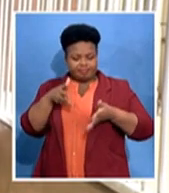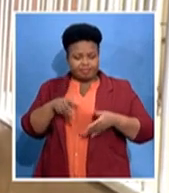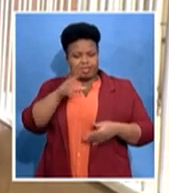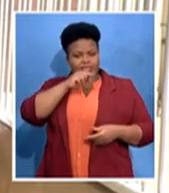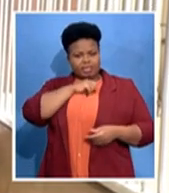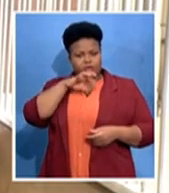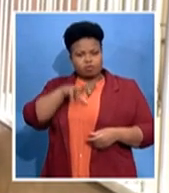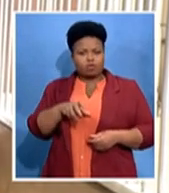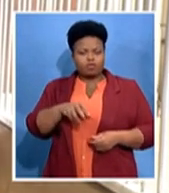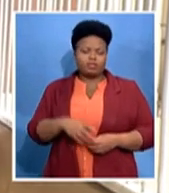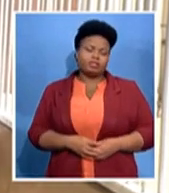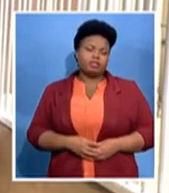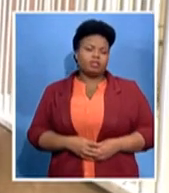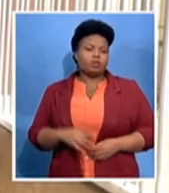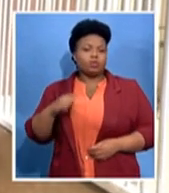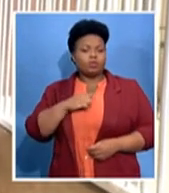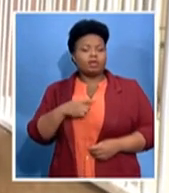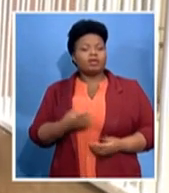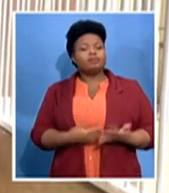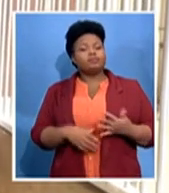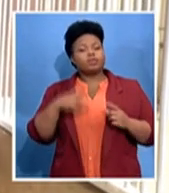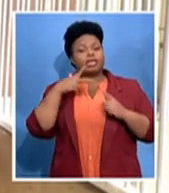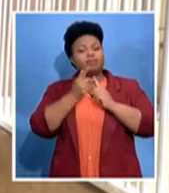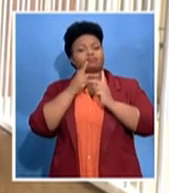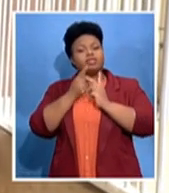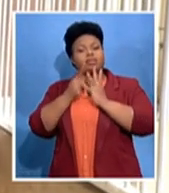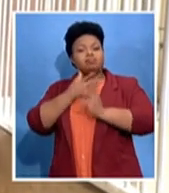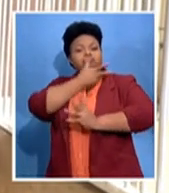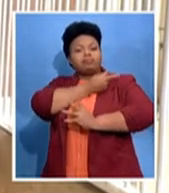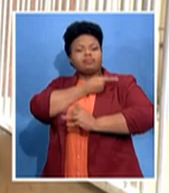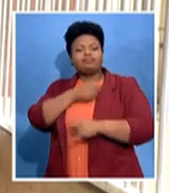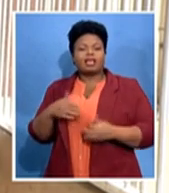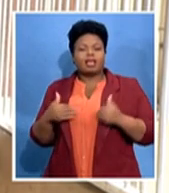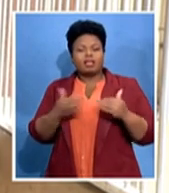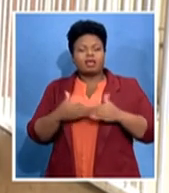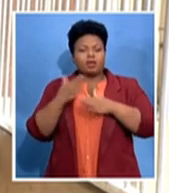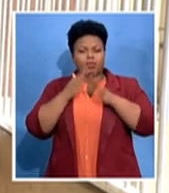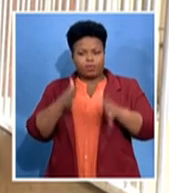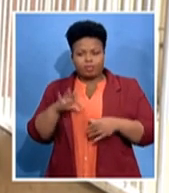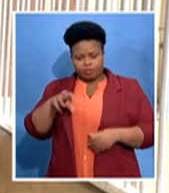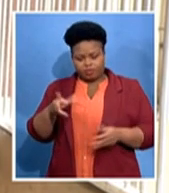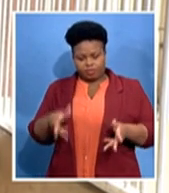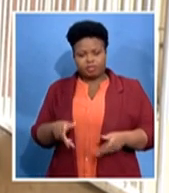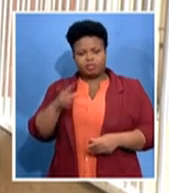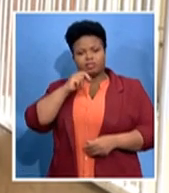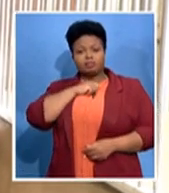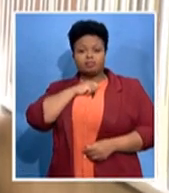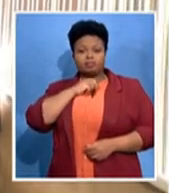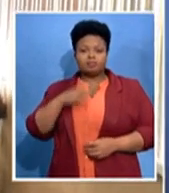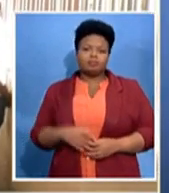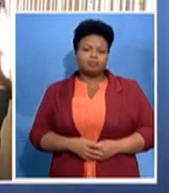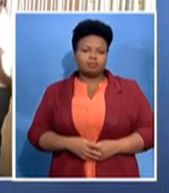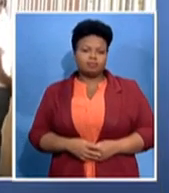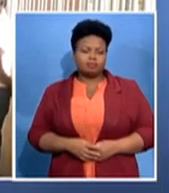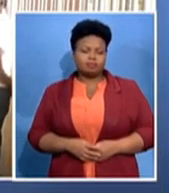to administer to the healthcare workers in the province of KwaZulu-Natal. Well, with that, it's back to you in the studio. All